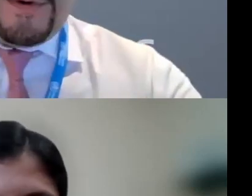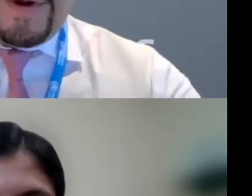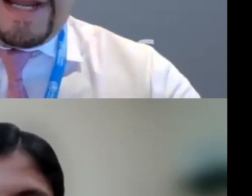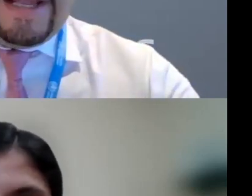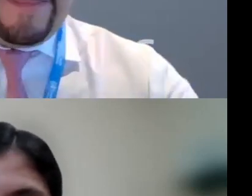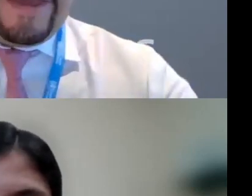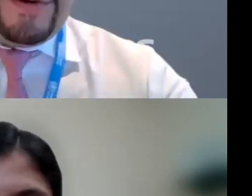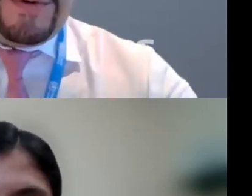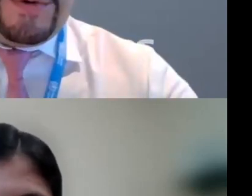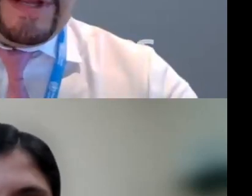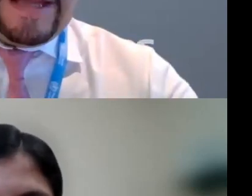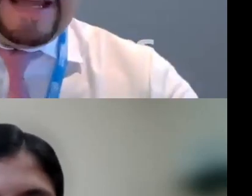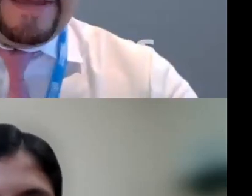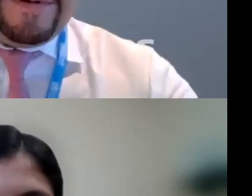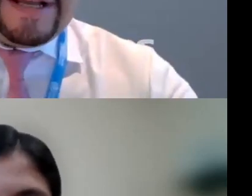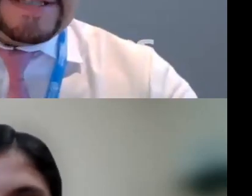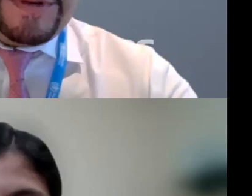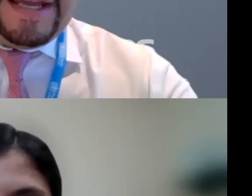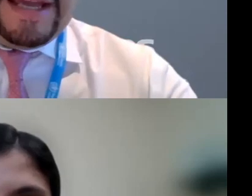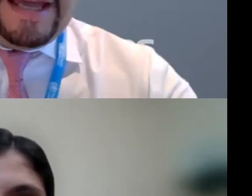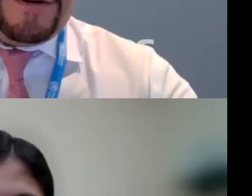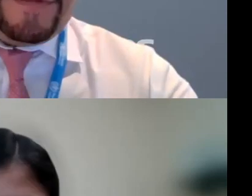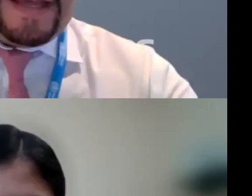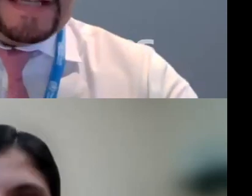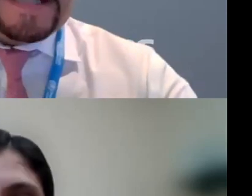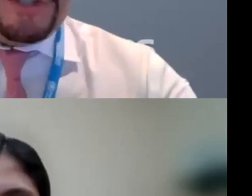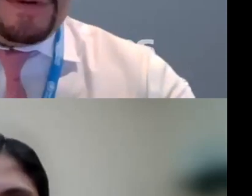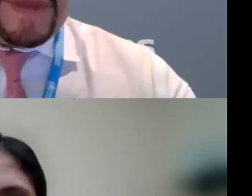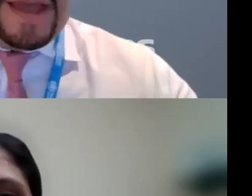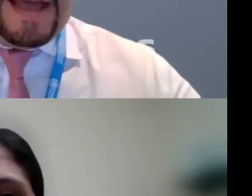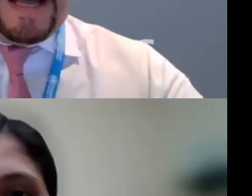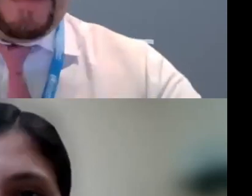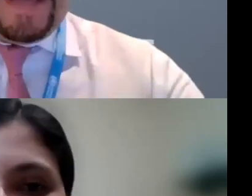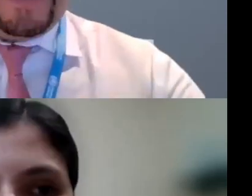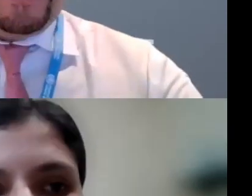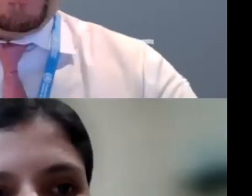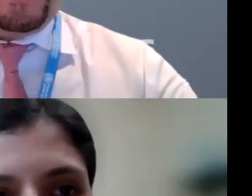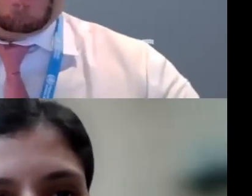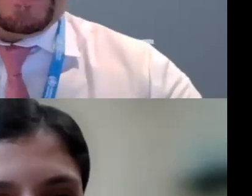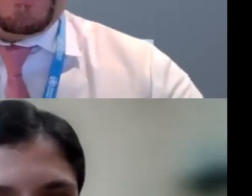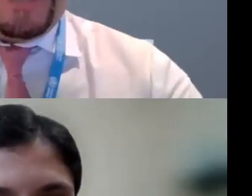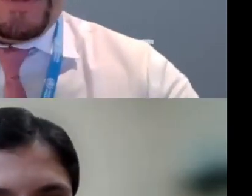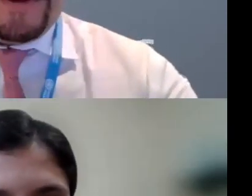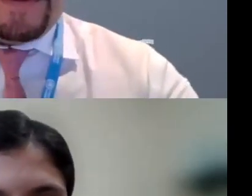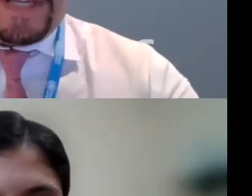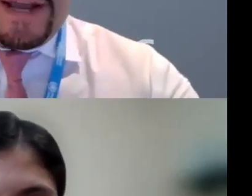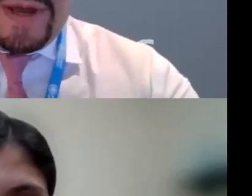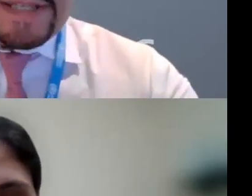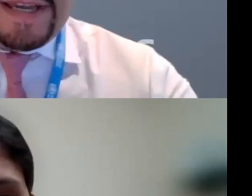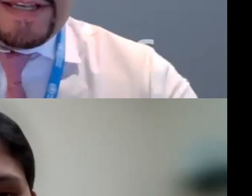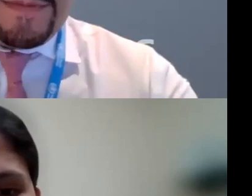Thank you, Juan Ángel. Thank you, Natalia. It brings us to the end of the session. I'd like to share with you